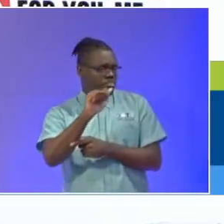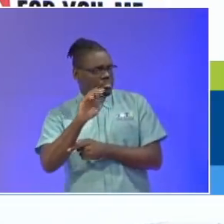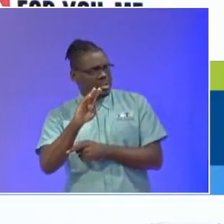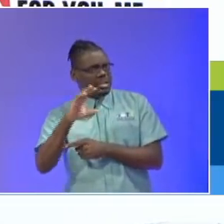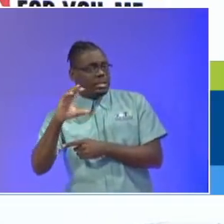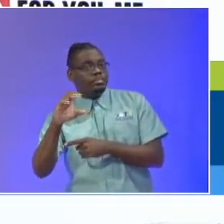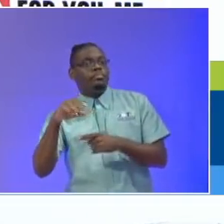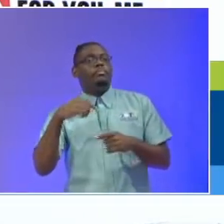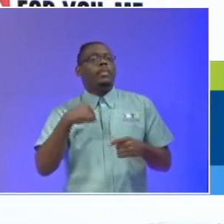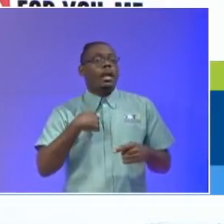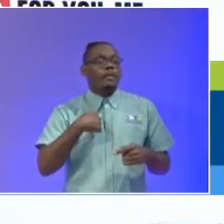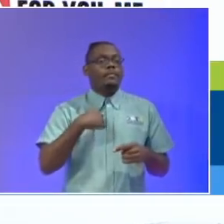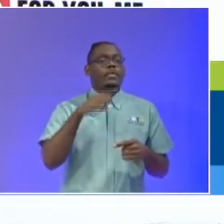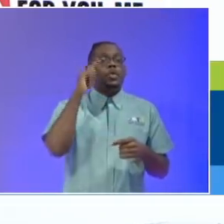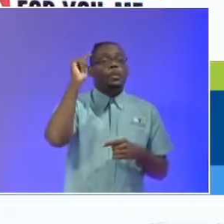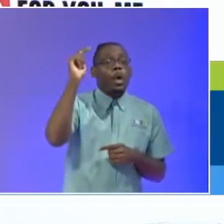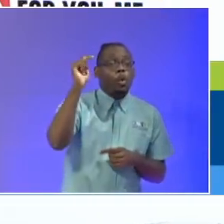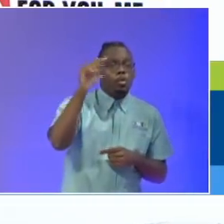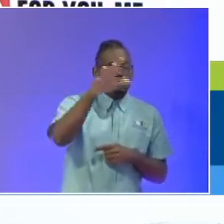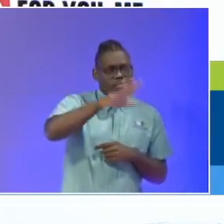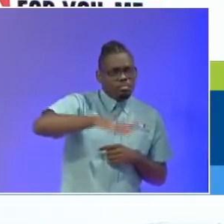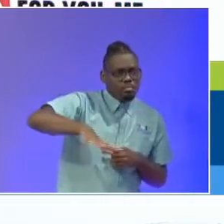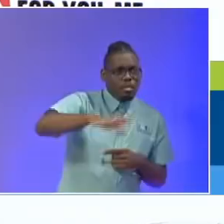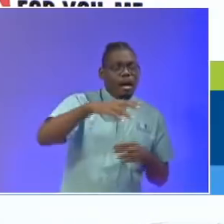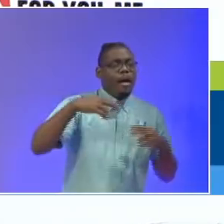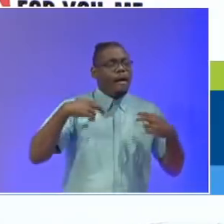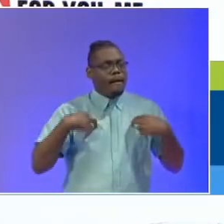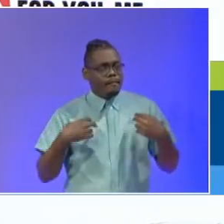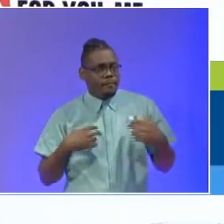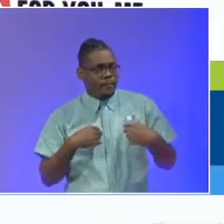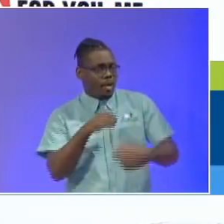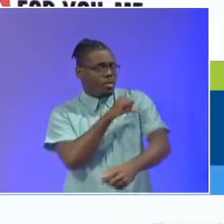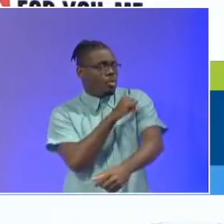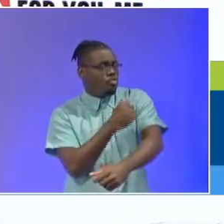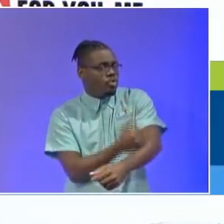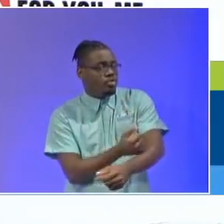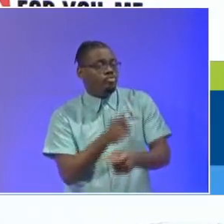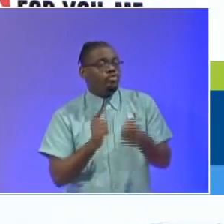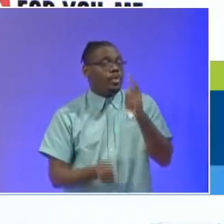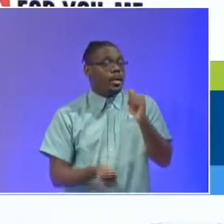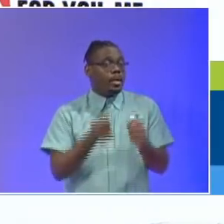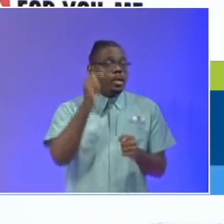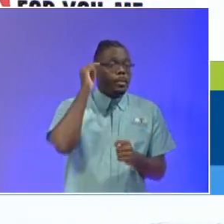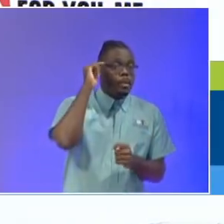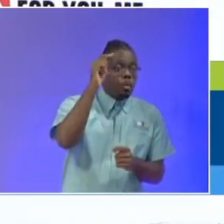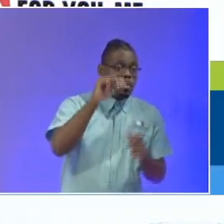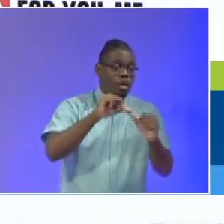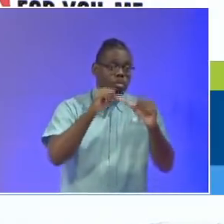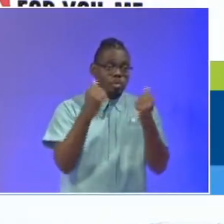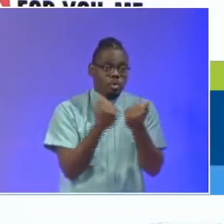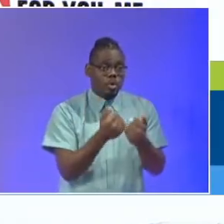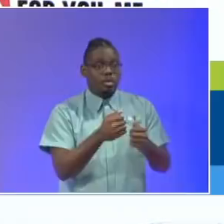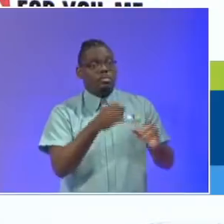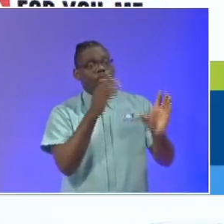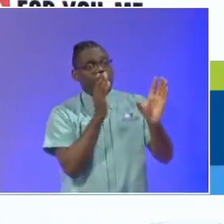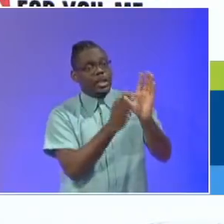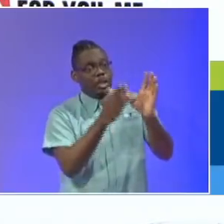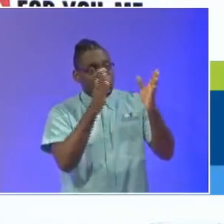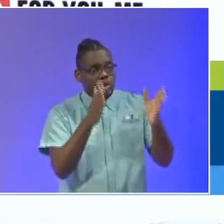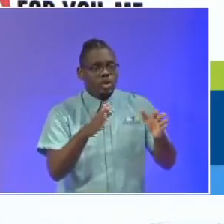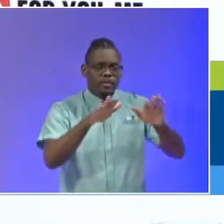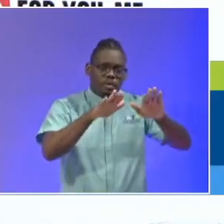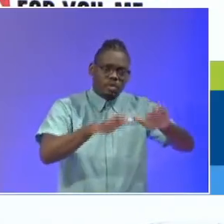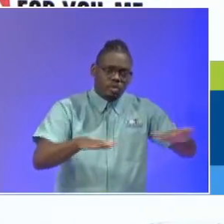Health Authority, Trinidad and Tobago Association of Psychologists, Children's Authority,